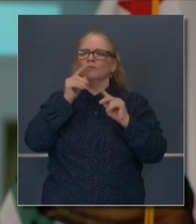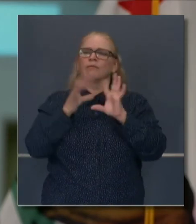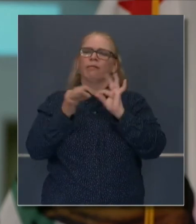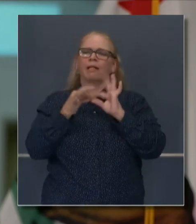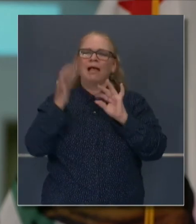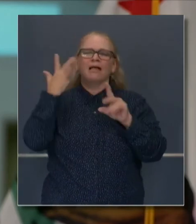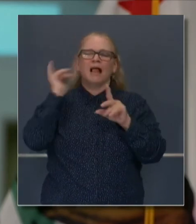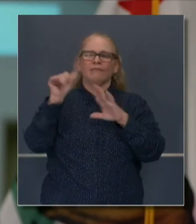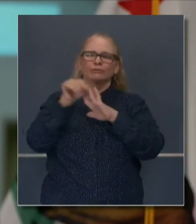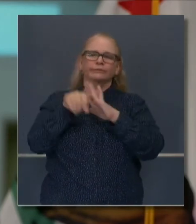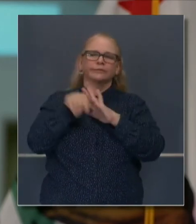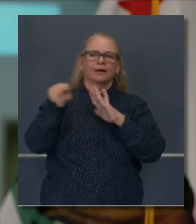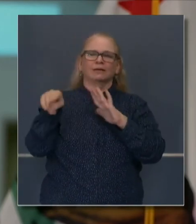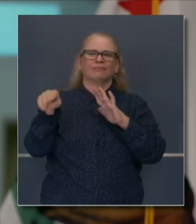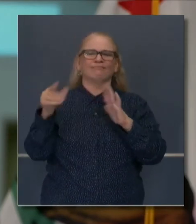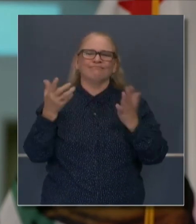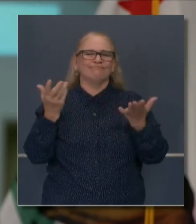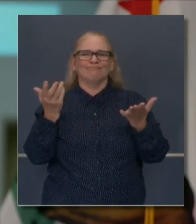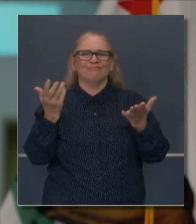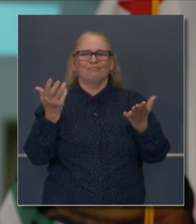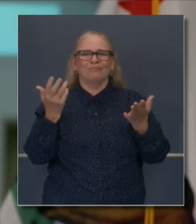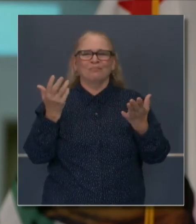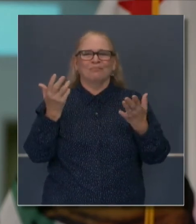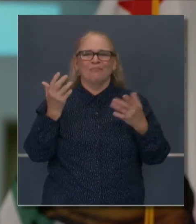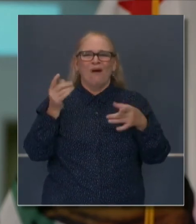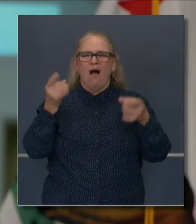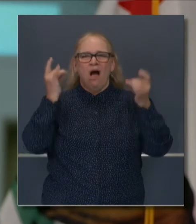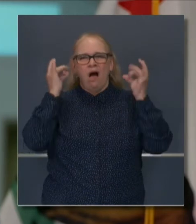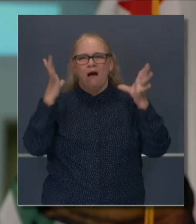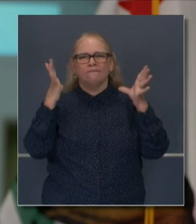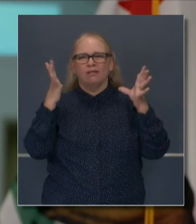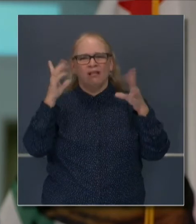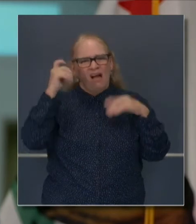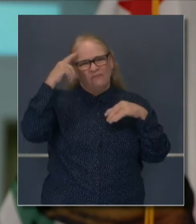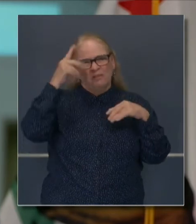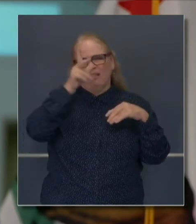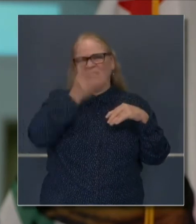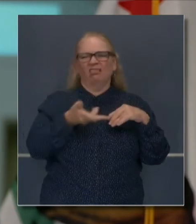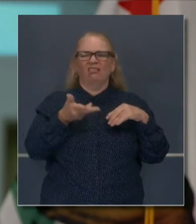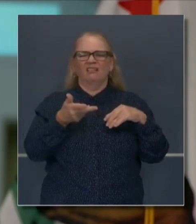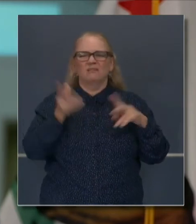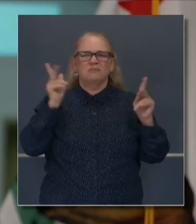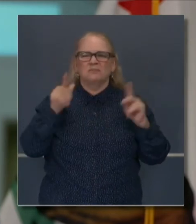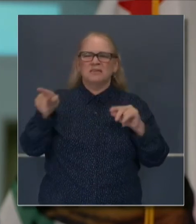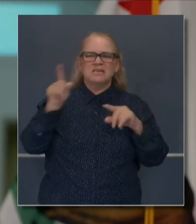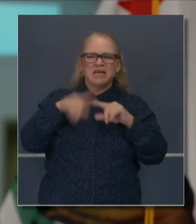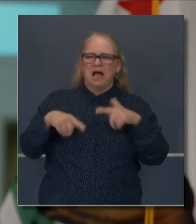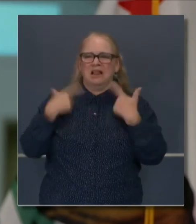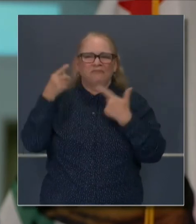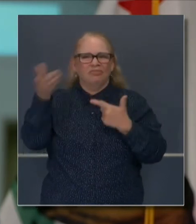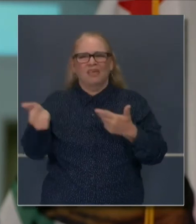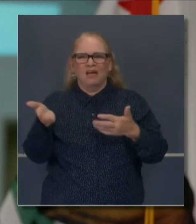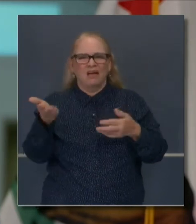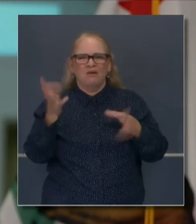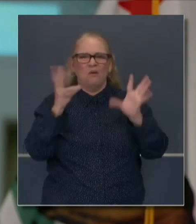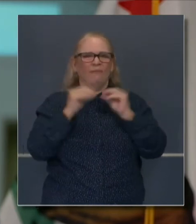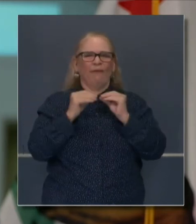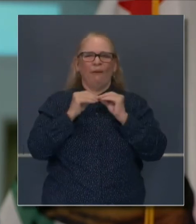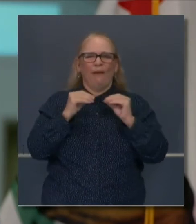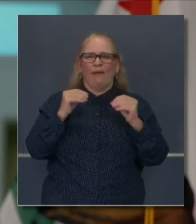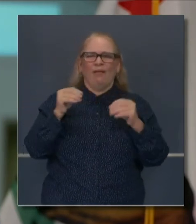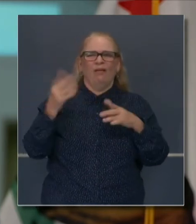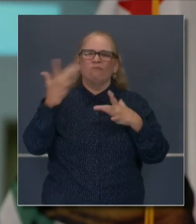it's unlivable. I personally know several people who have decided to move to other states. They've just had enough of worsening wildfires and